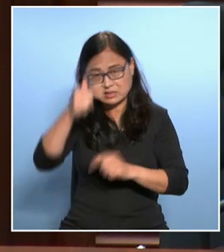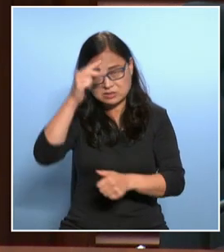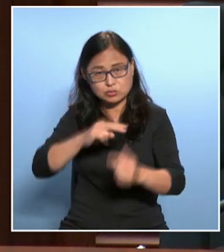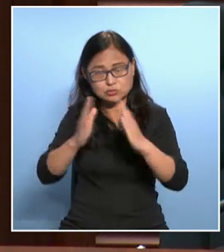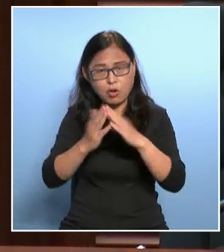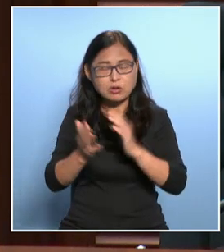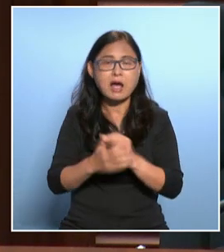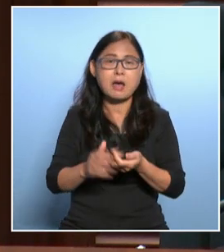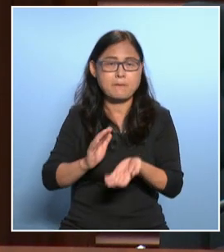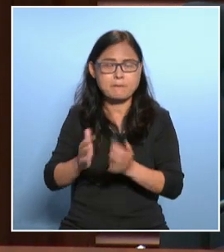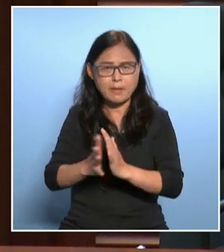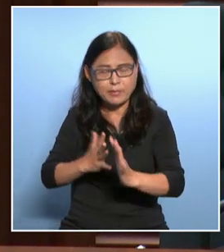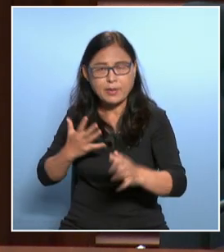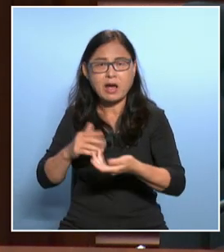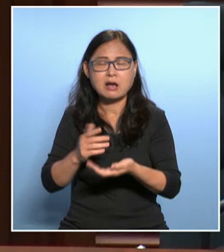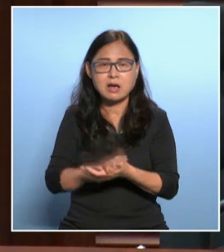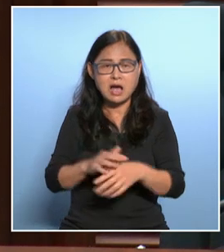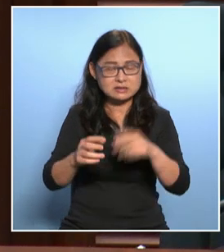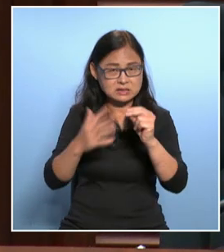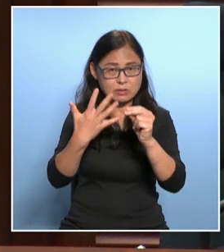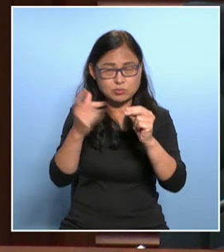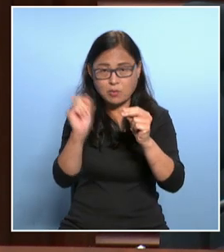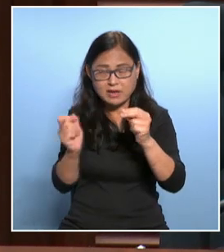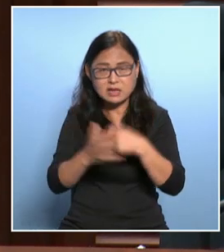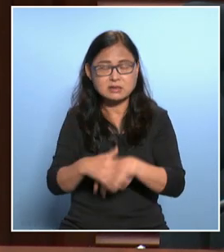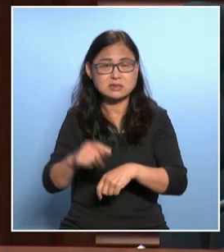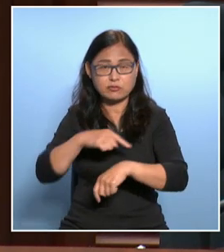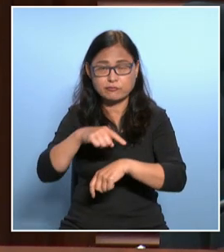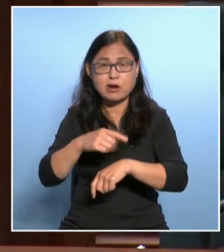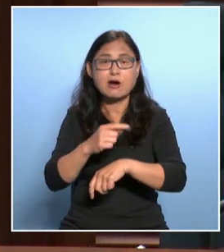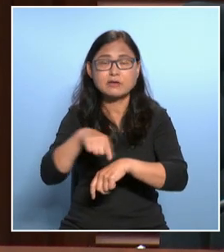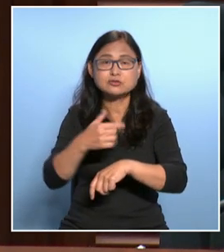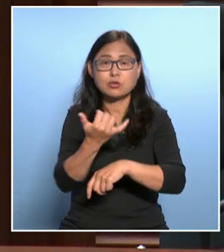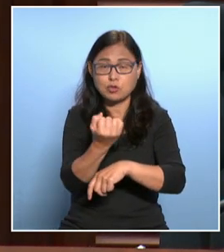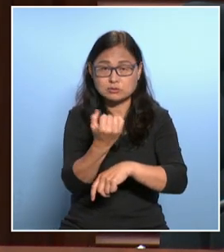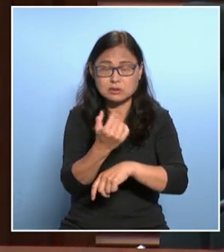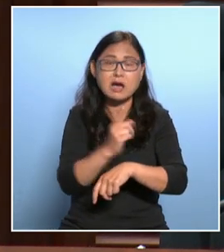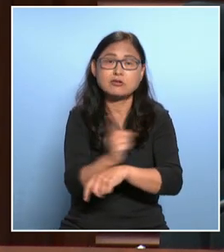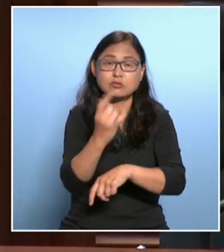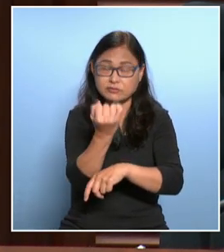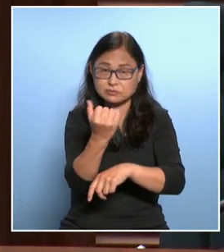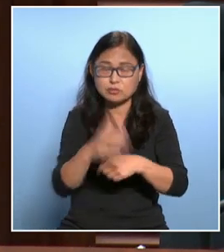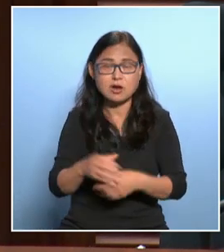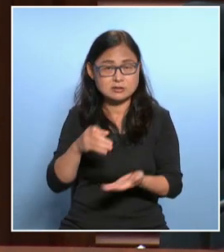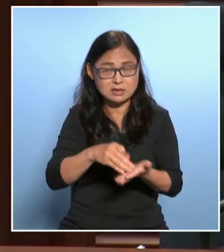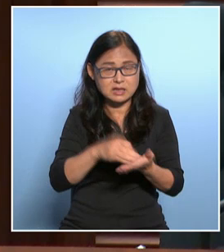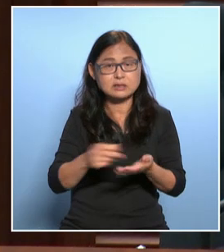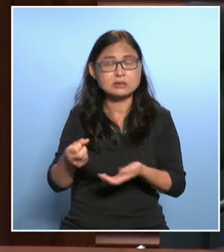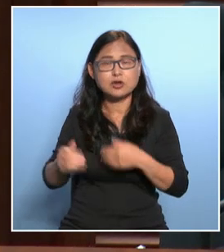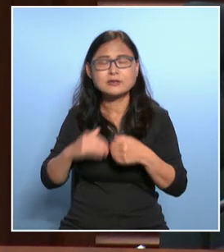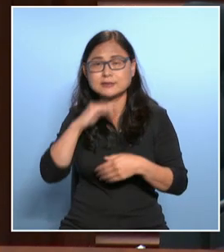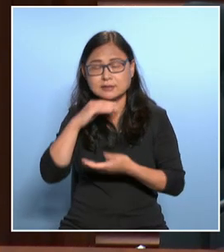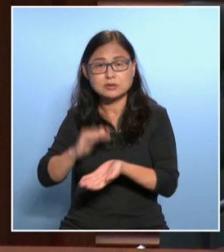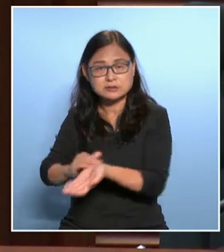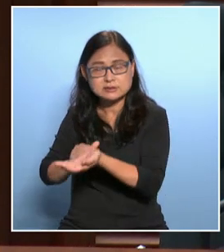workflow of patients attending medical consultations as SOPCs. For the target is that 75% of patients